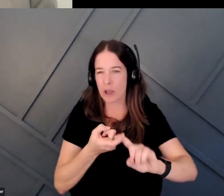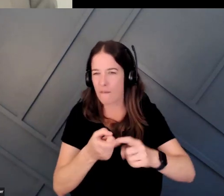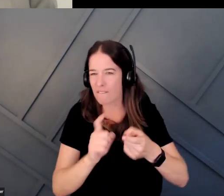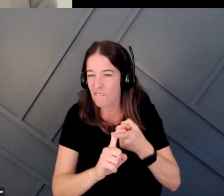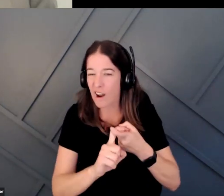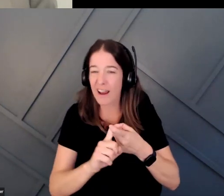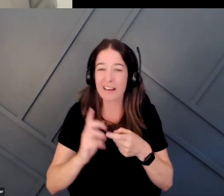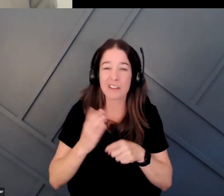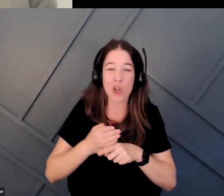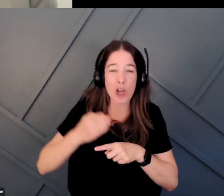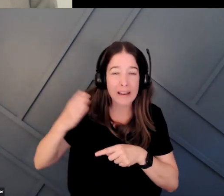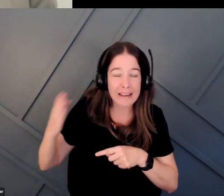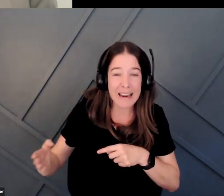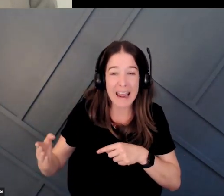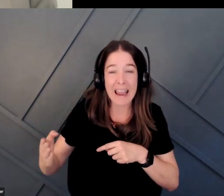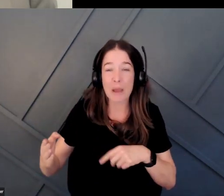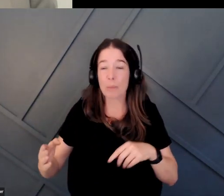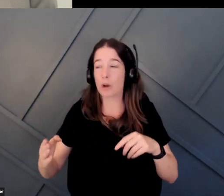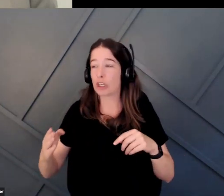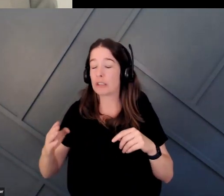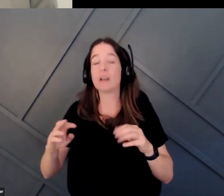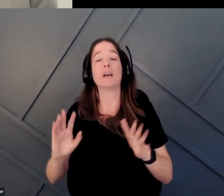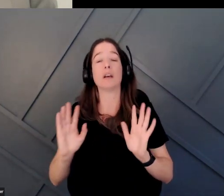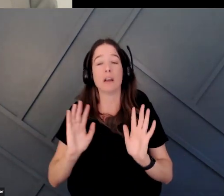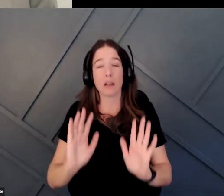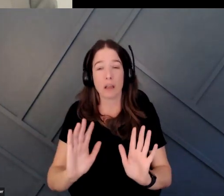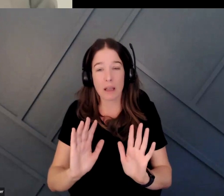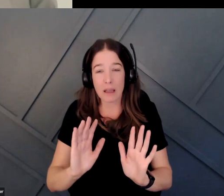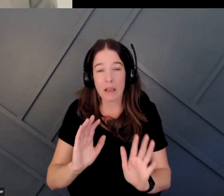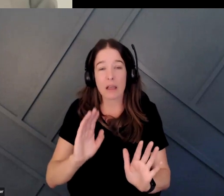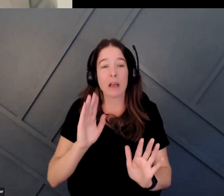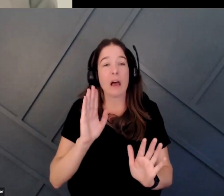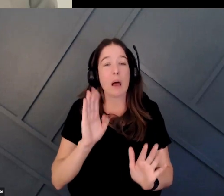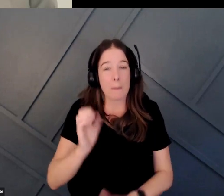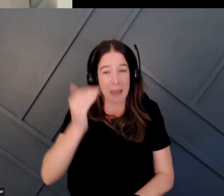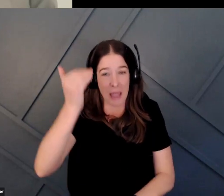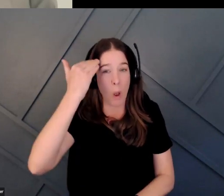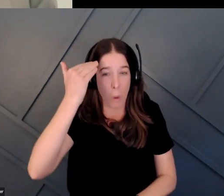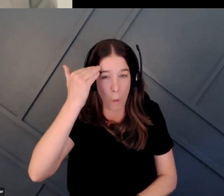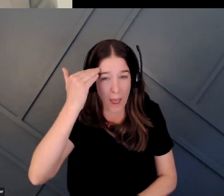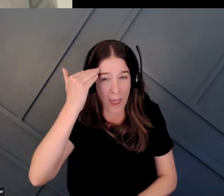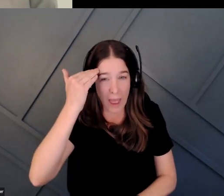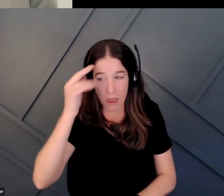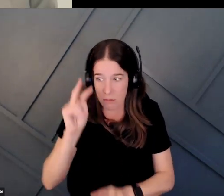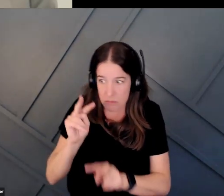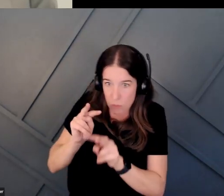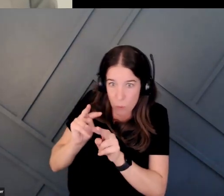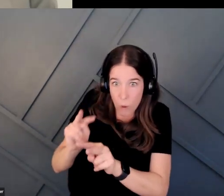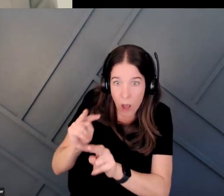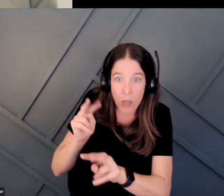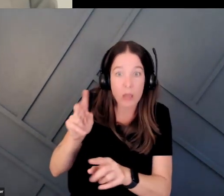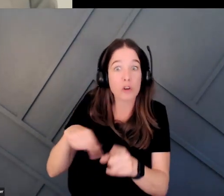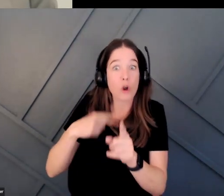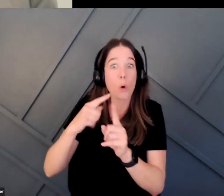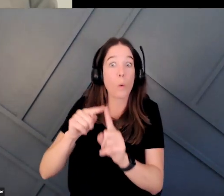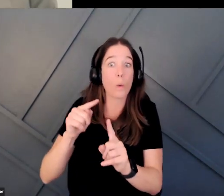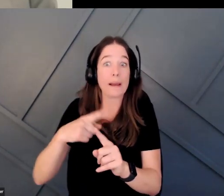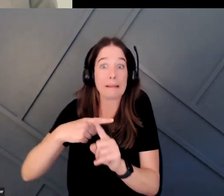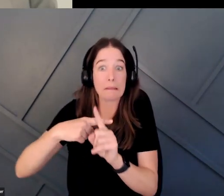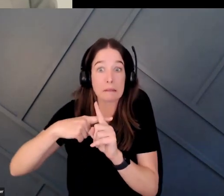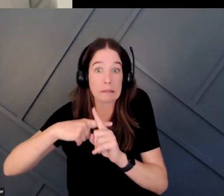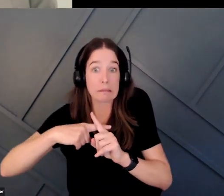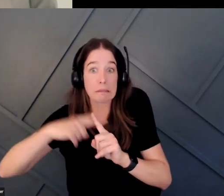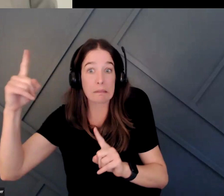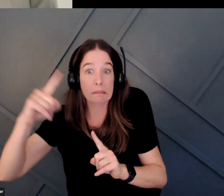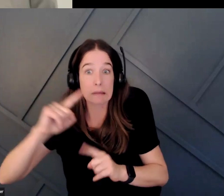conditions, disabilities, and mental illnesses to endure and react to when temperatures rise to an extreme and their